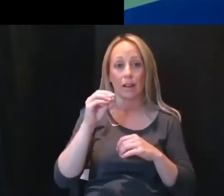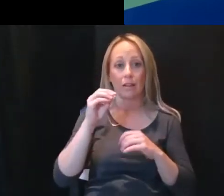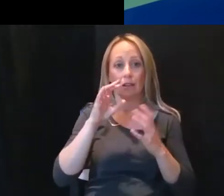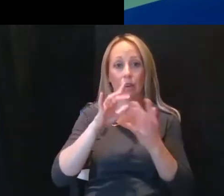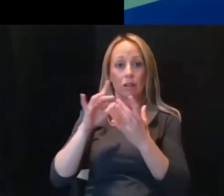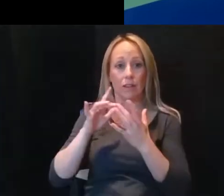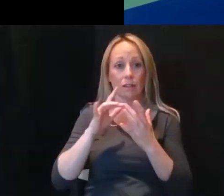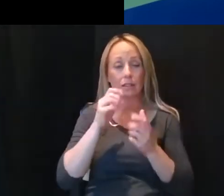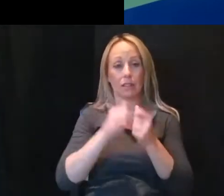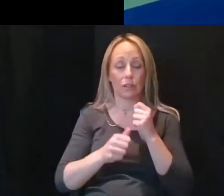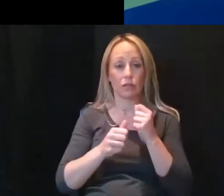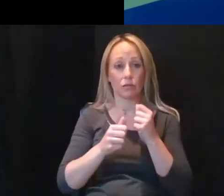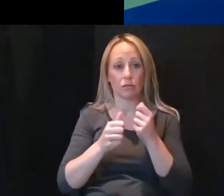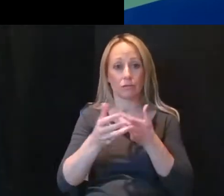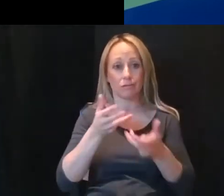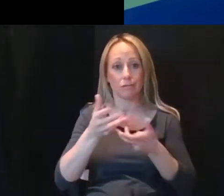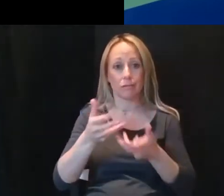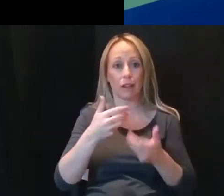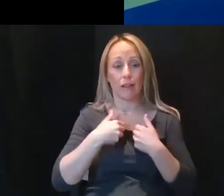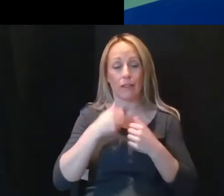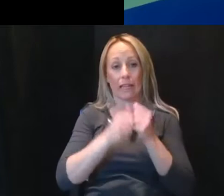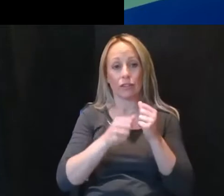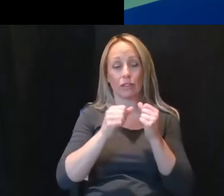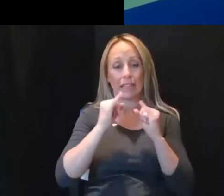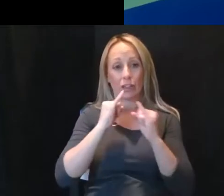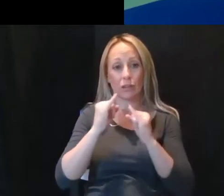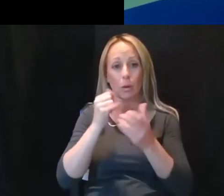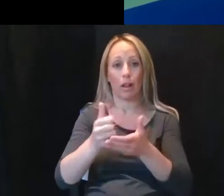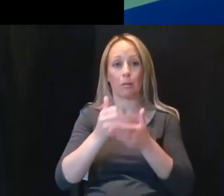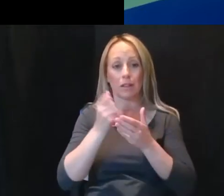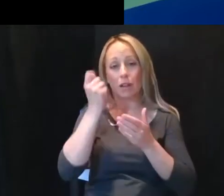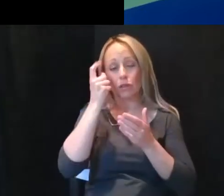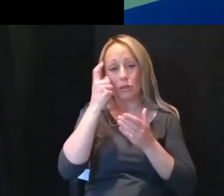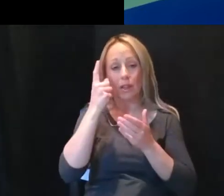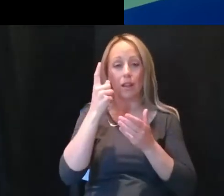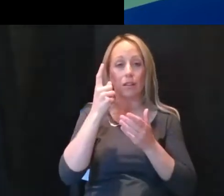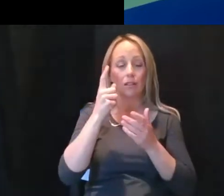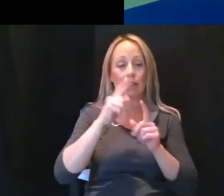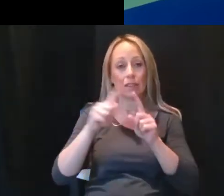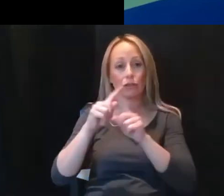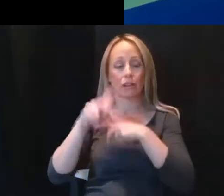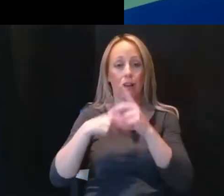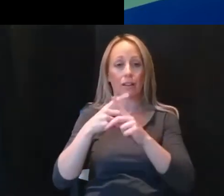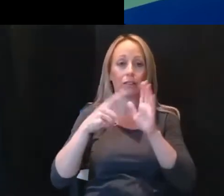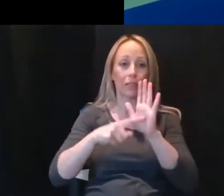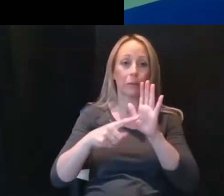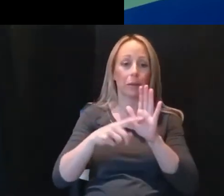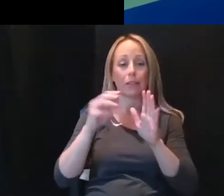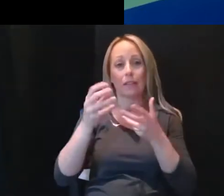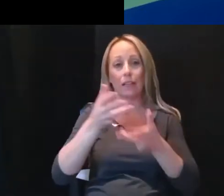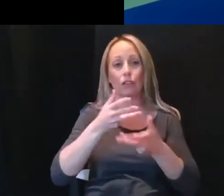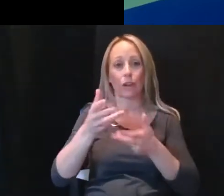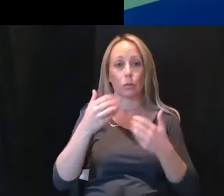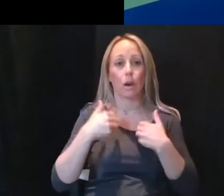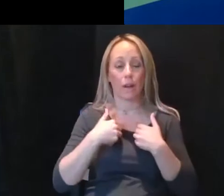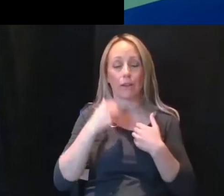each may have. Each interview helps us determine the types of symptoms people are experiencing and the interactions they're having in the